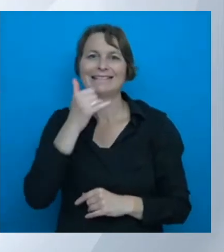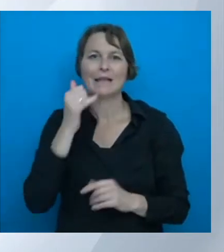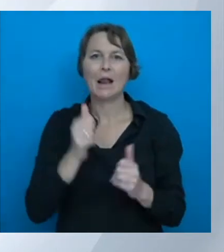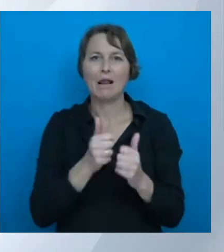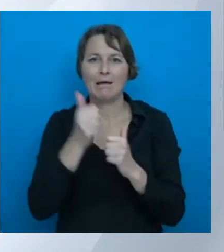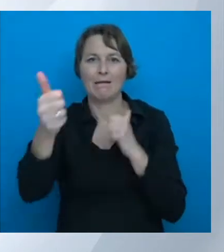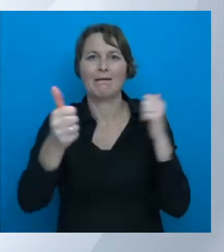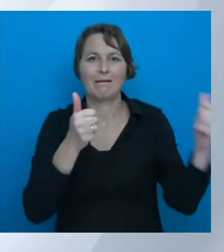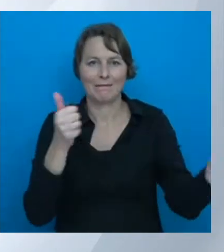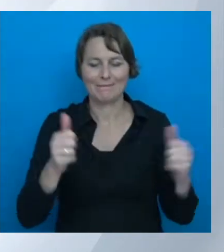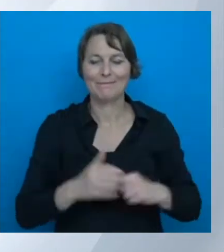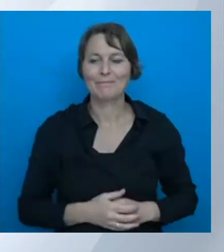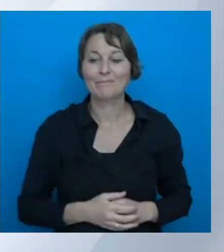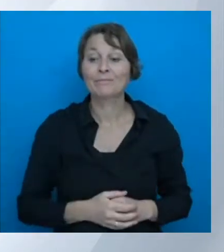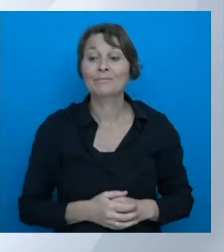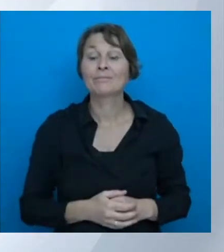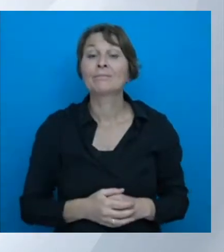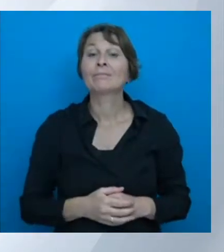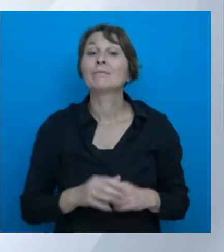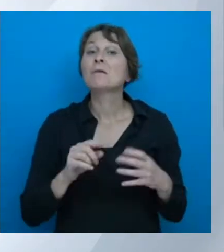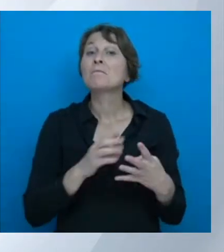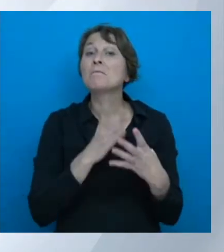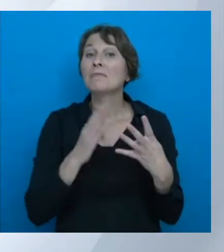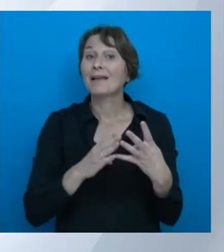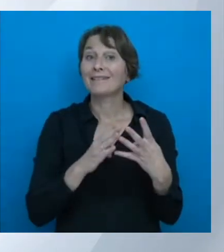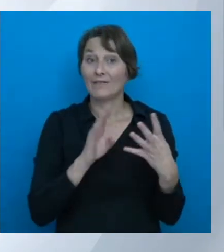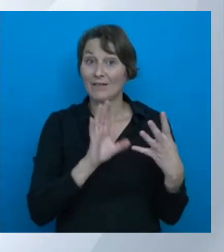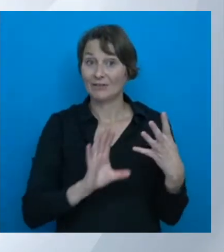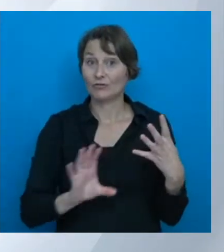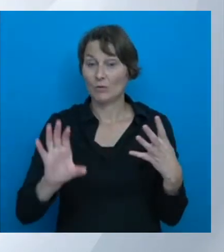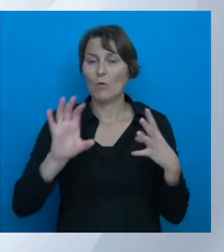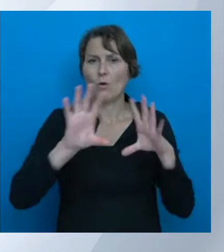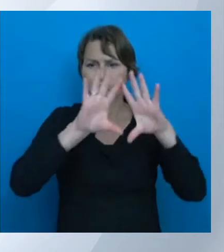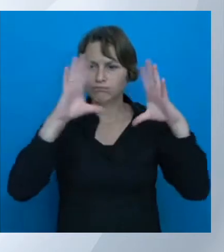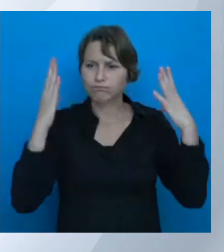geo-distributed applications with cloud native approach.